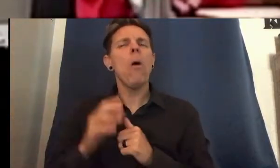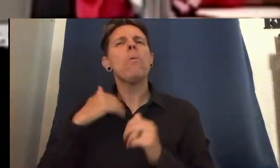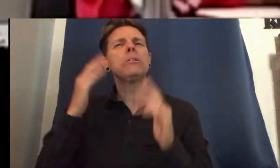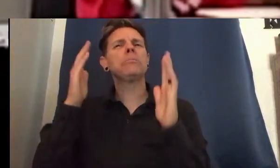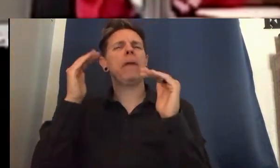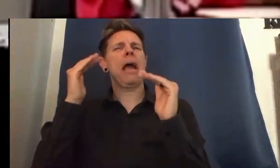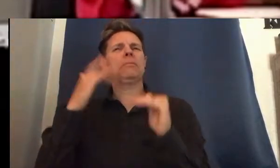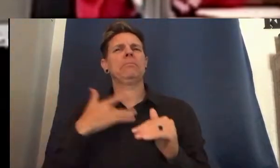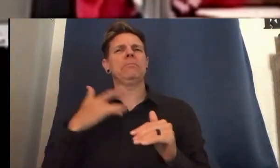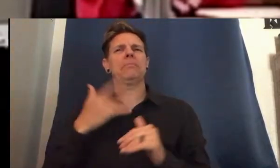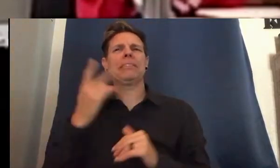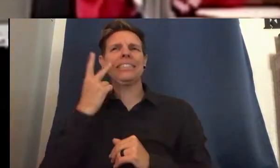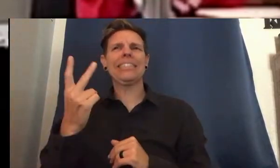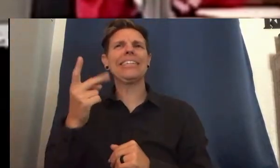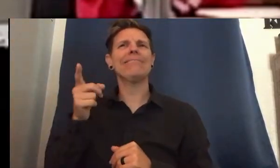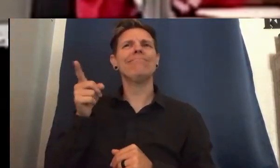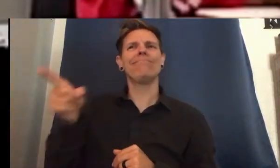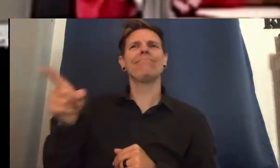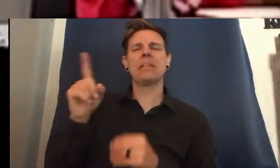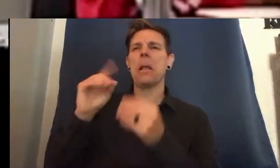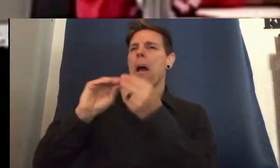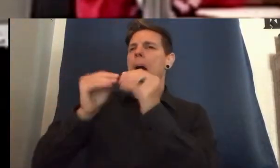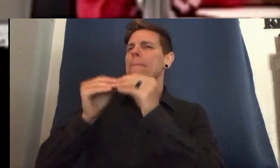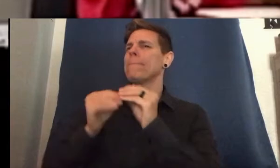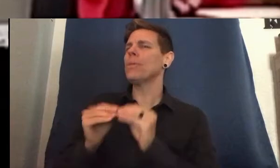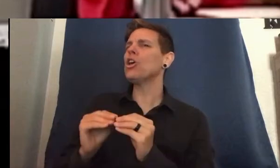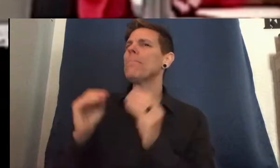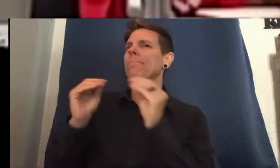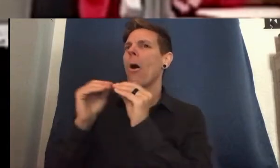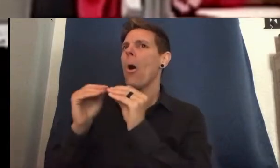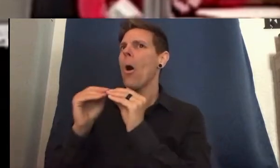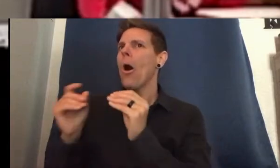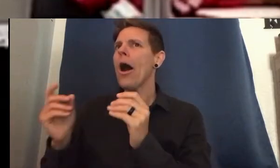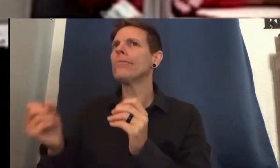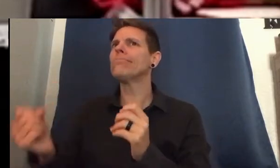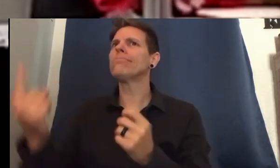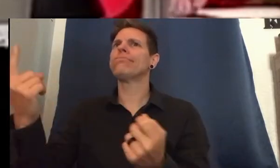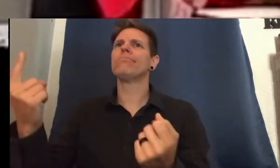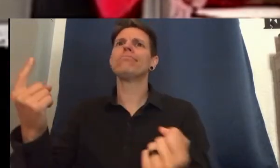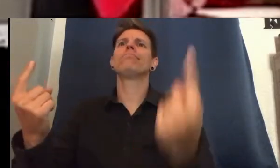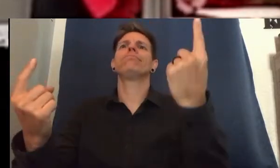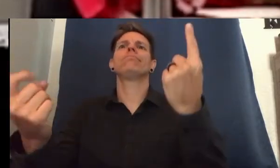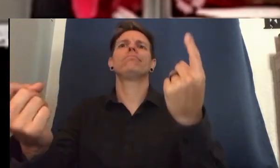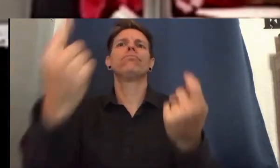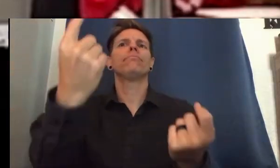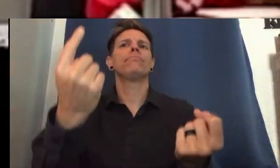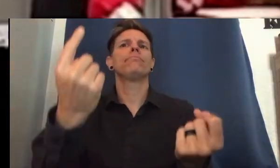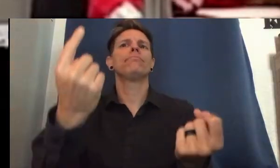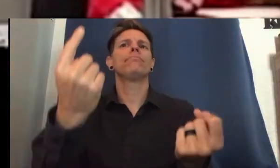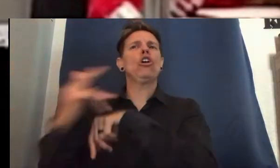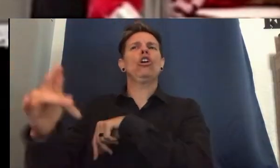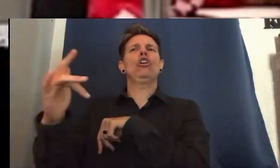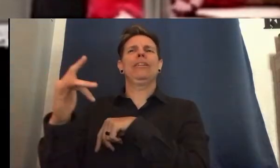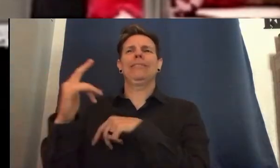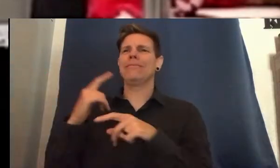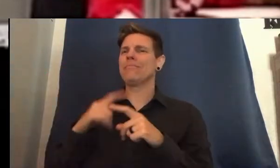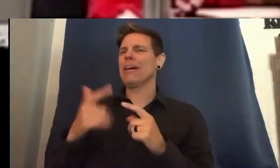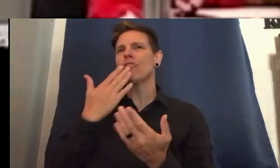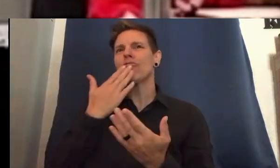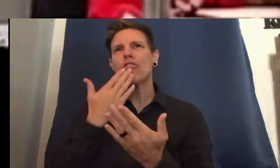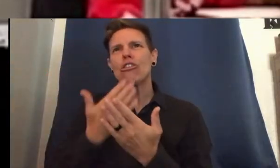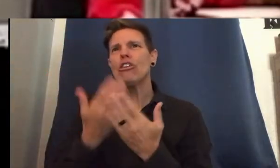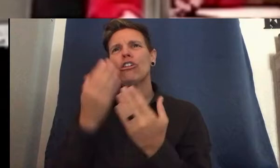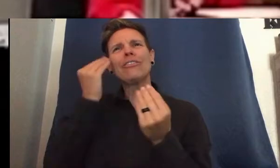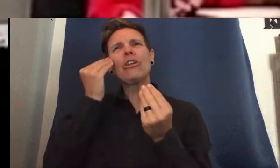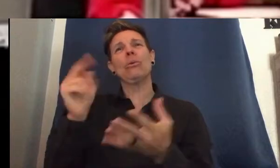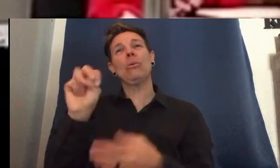variant, more breakthrough cases than we'd seen earlier. But we didn't have good data on that. So that's a really great observation.